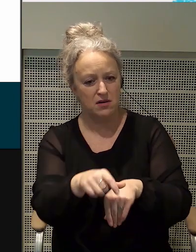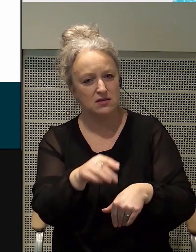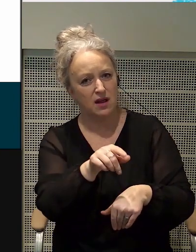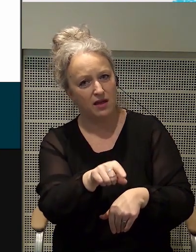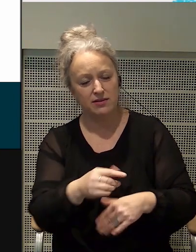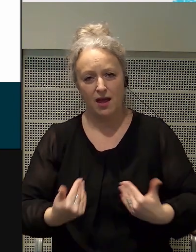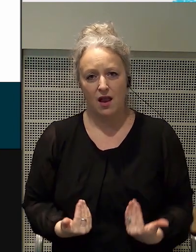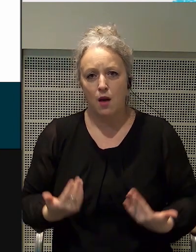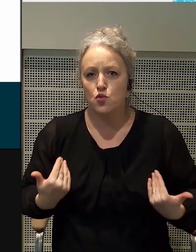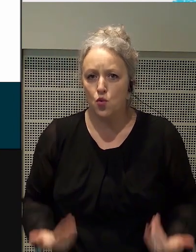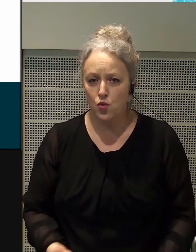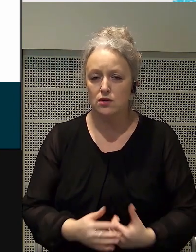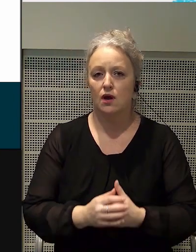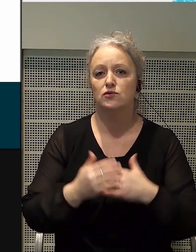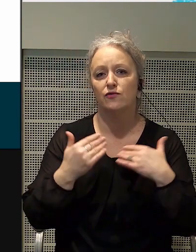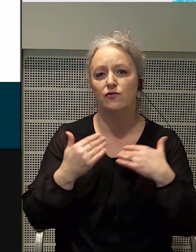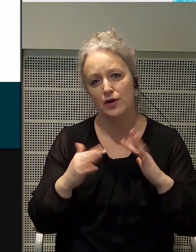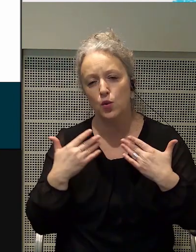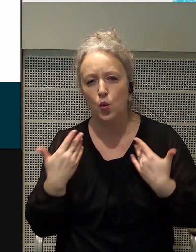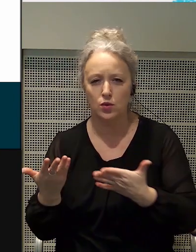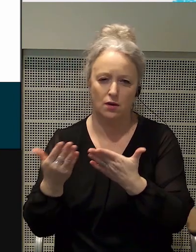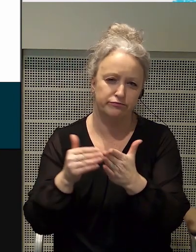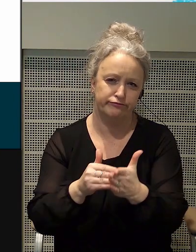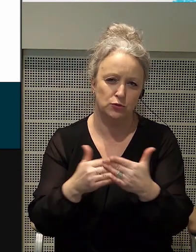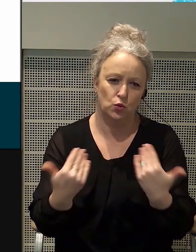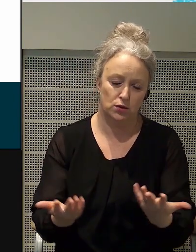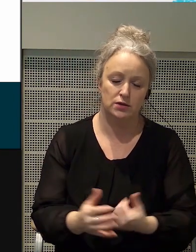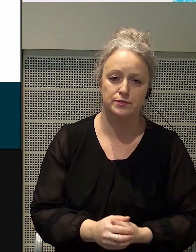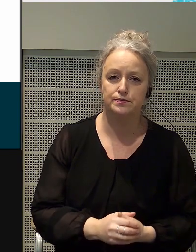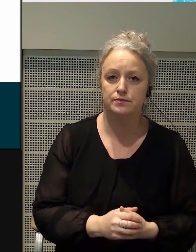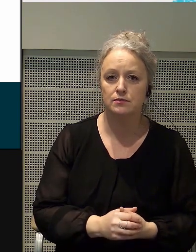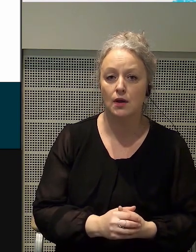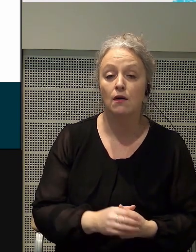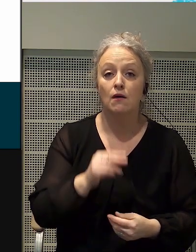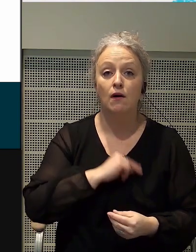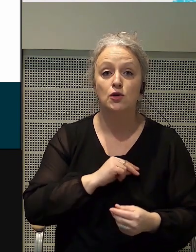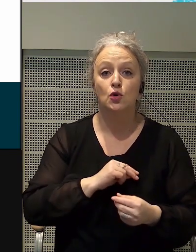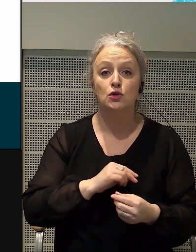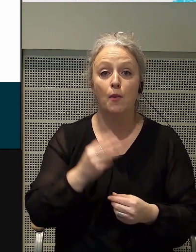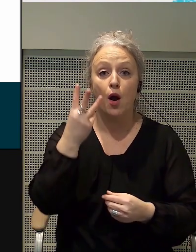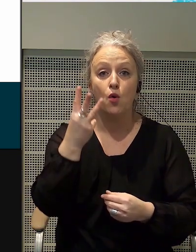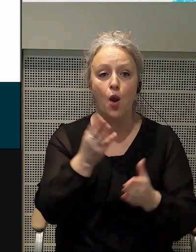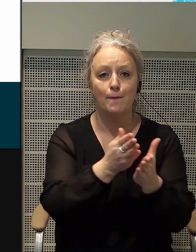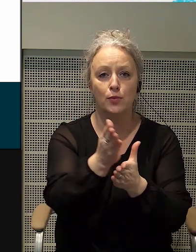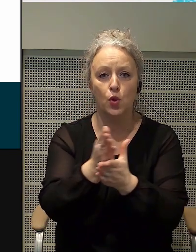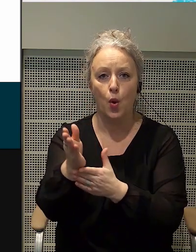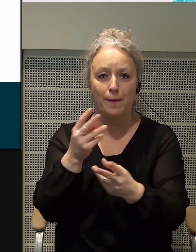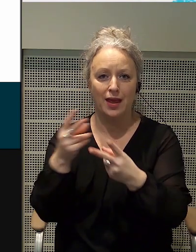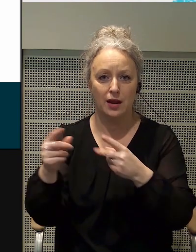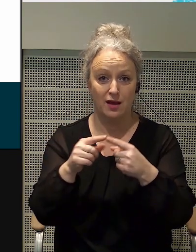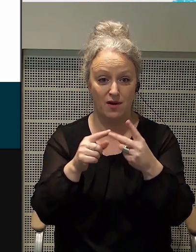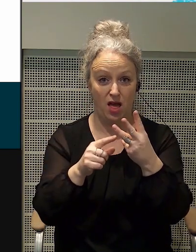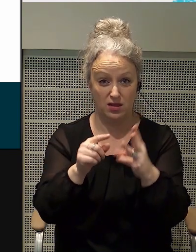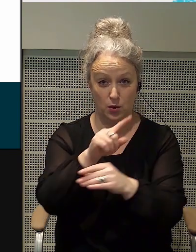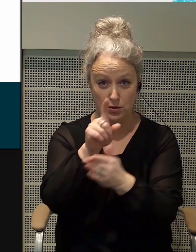There's 3 types of questionnaires that we use. It's generic questionnaires. Generic questionnaires very generally ask you about